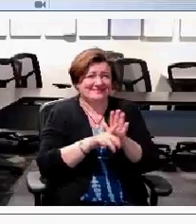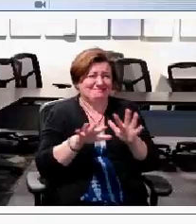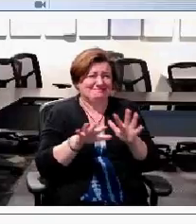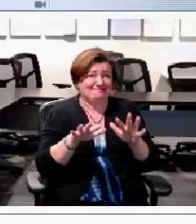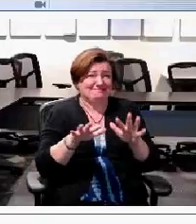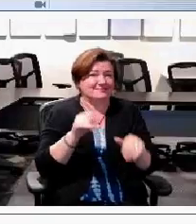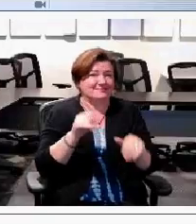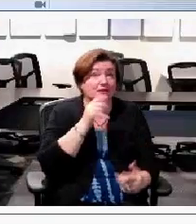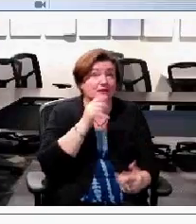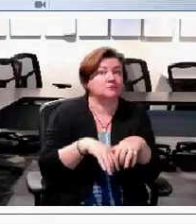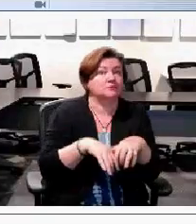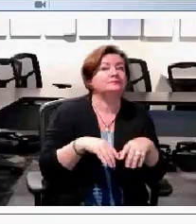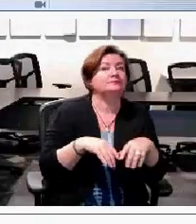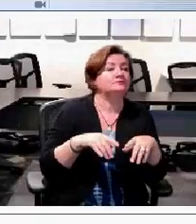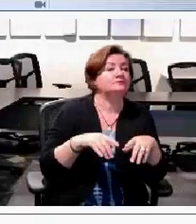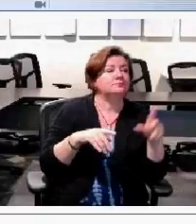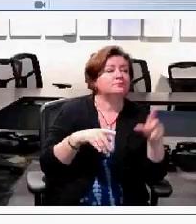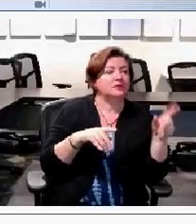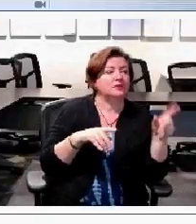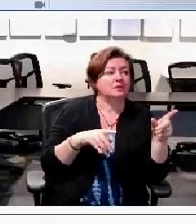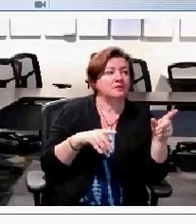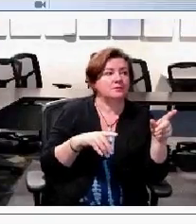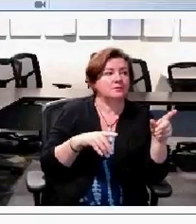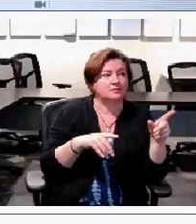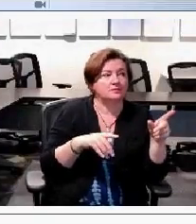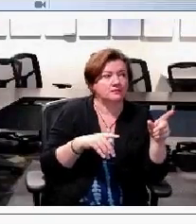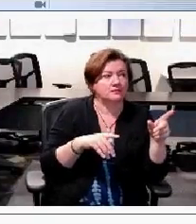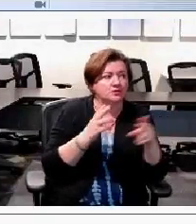Well, so what you would need to do is turn your, because the reason is